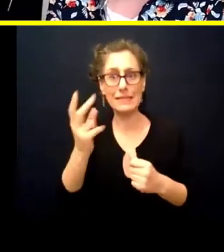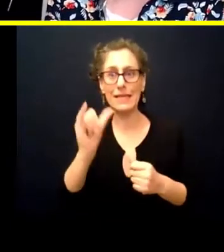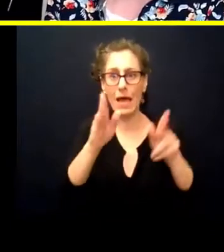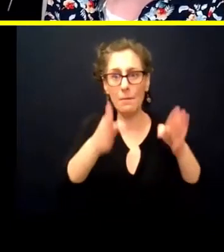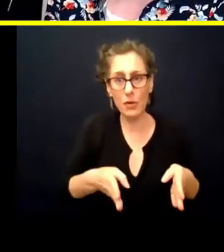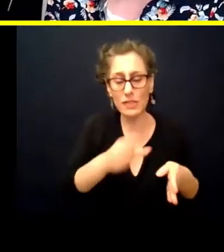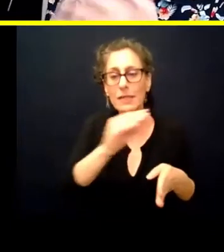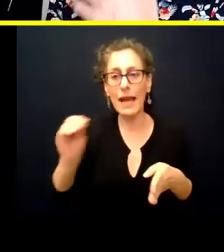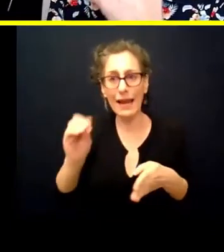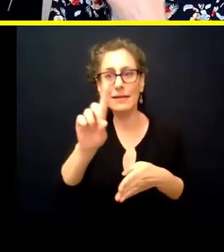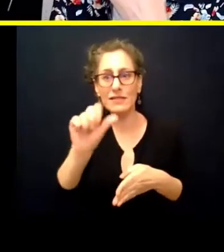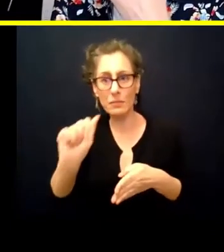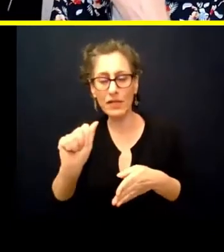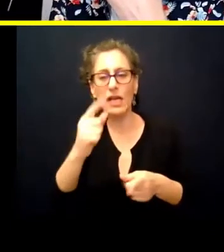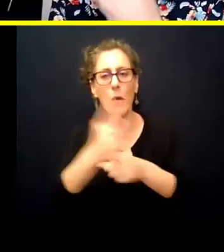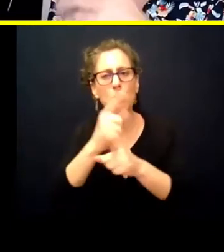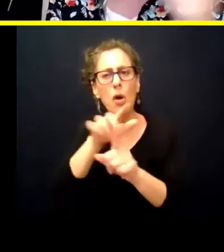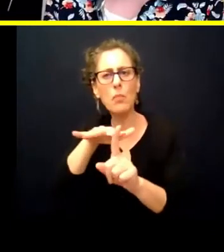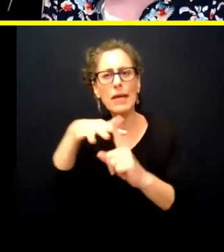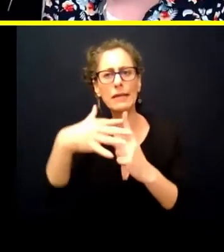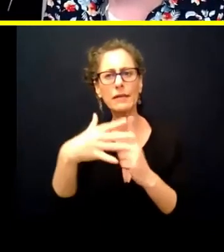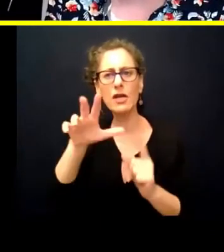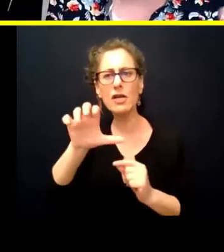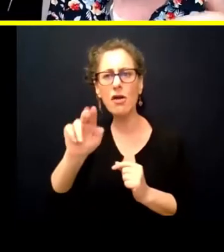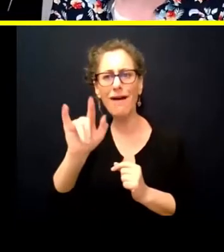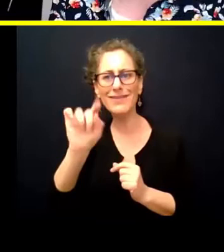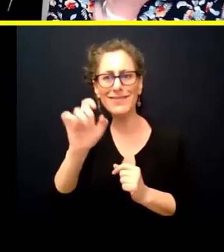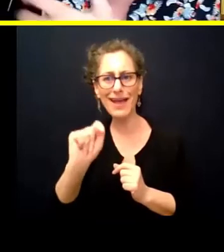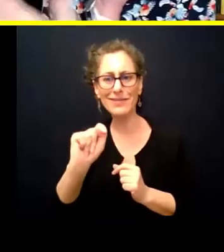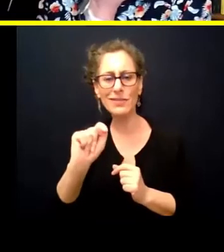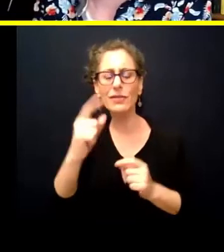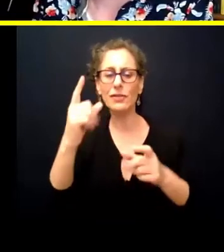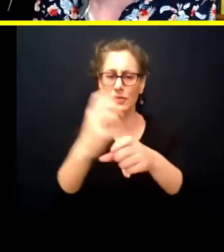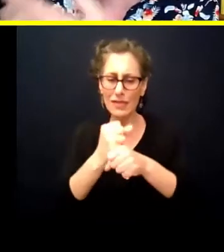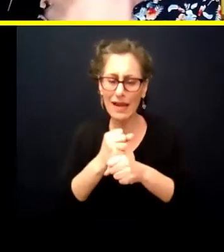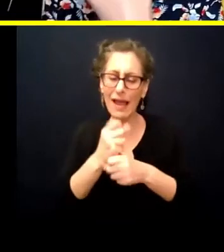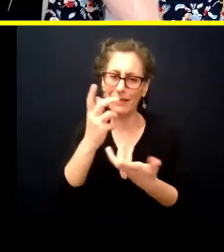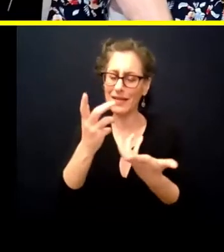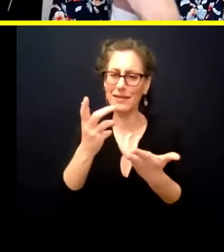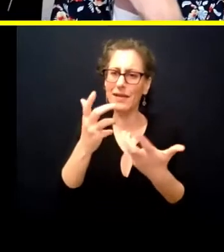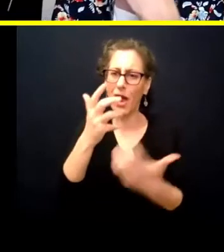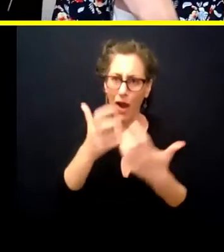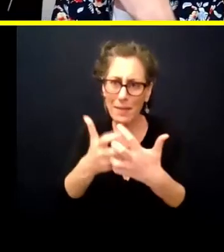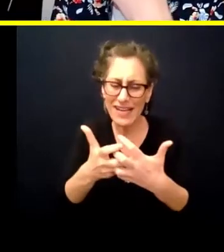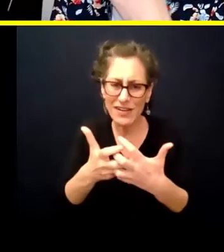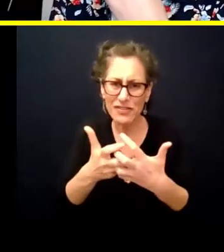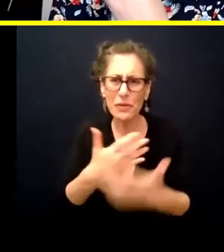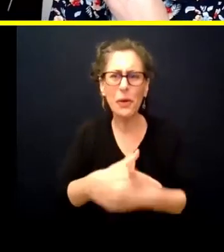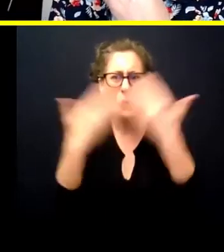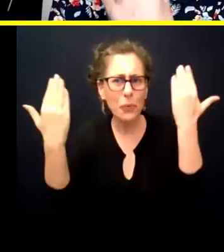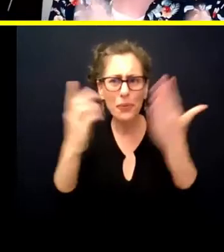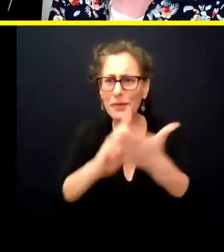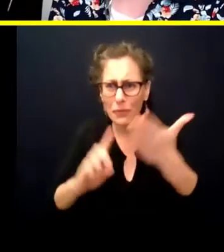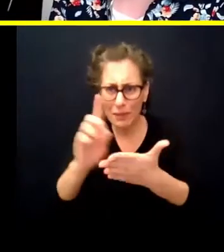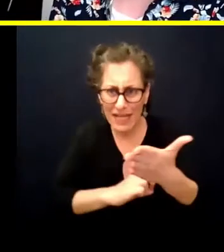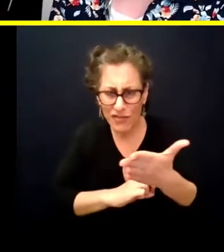proper context, right? So that way you can get the accommodation. You're not doing the discrimination. And those things